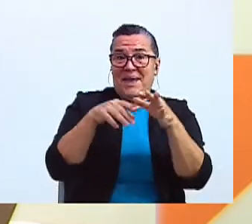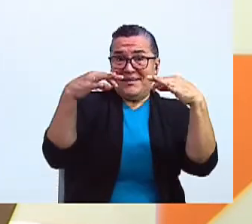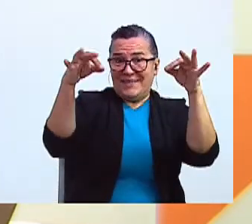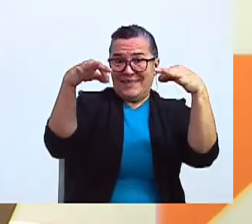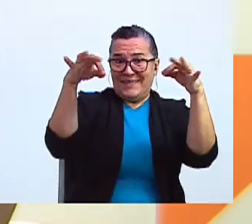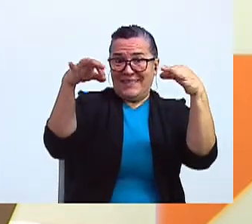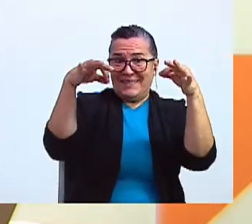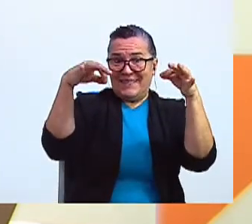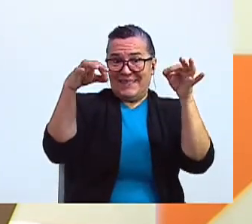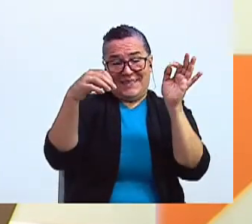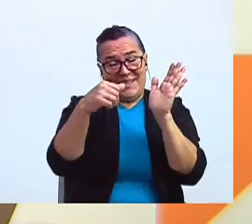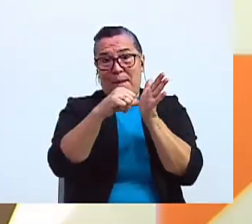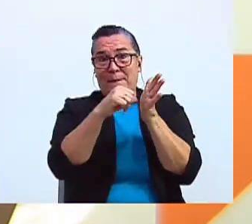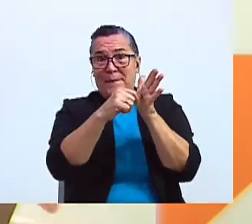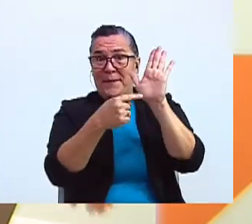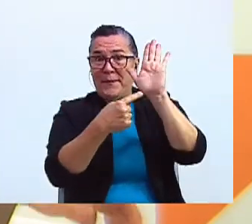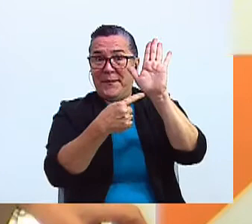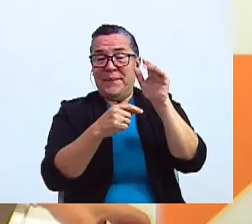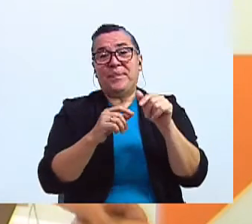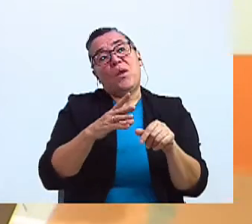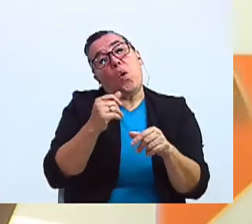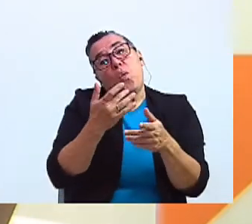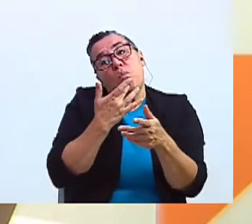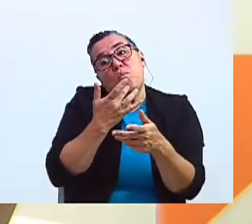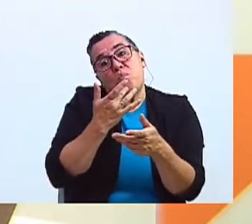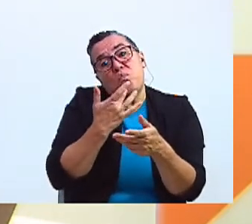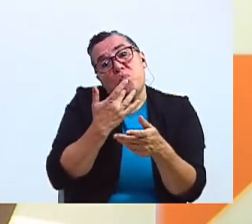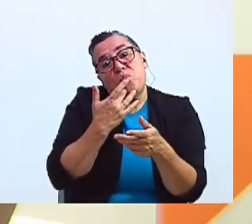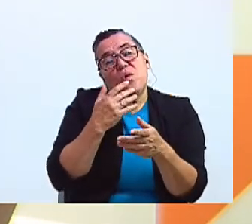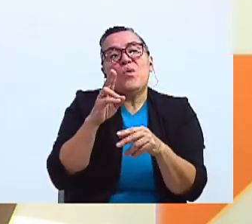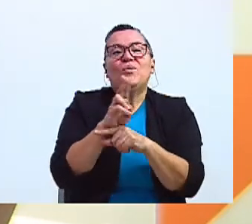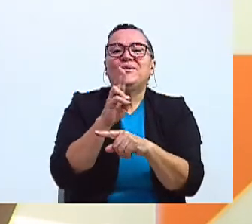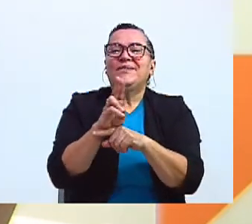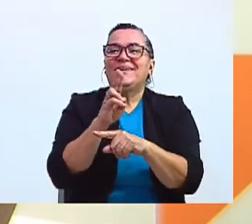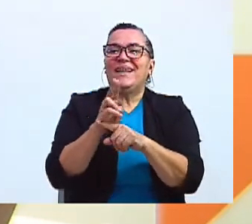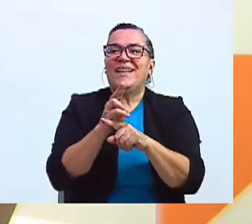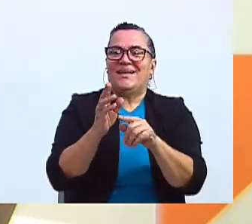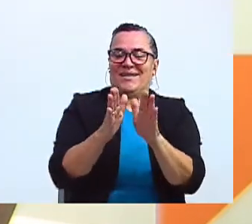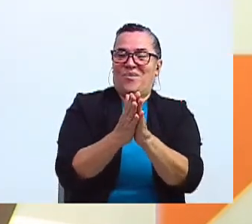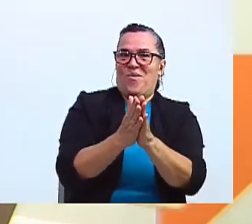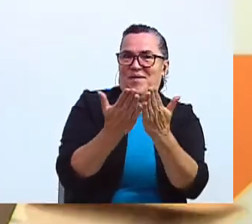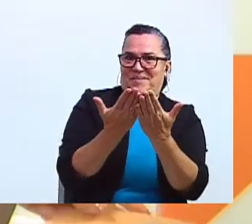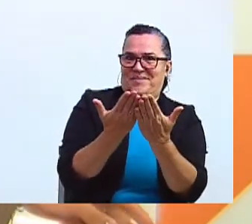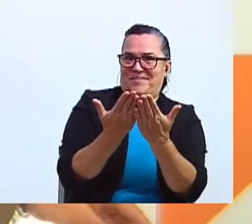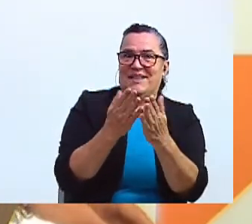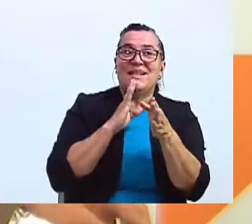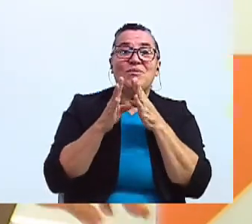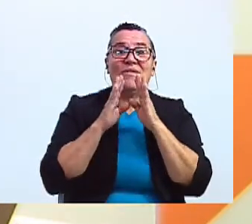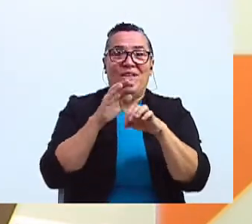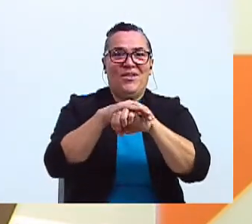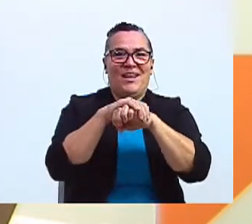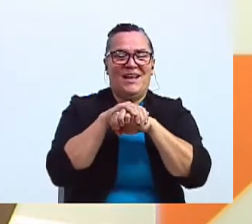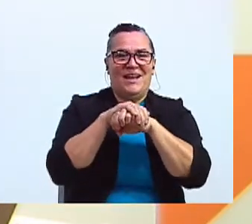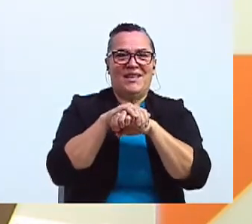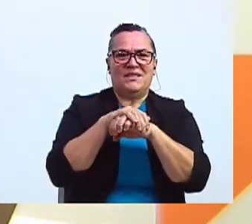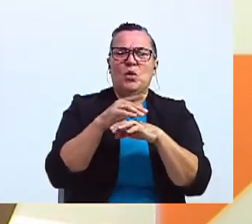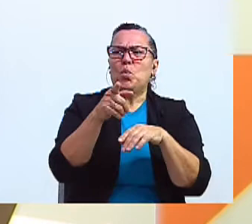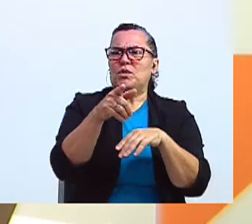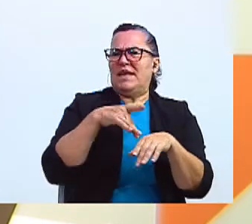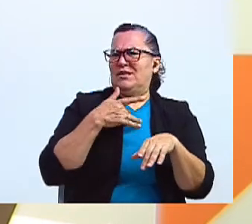of paper, or if you prefer, you can use a notebook. Okay, whatever you feel more